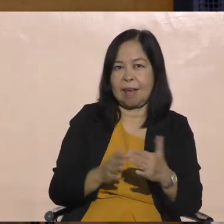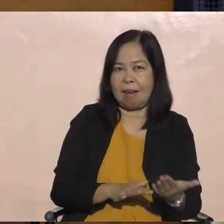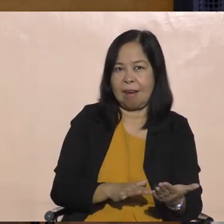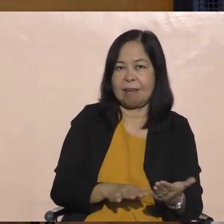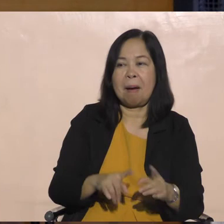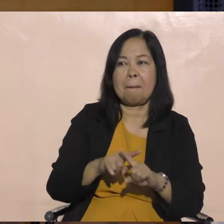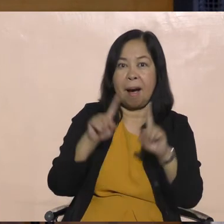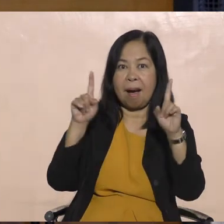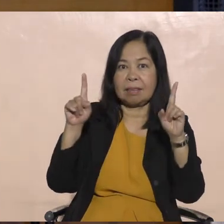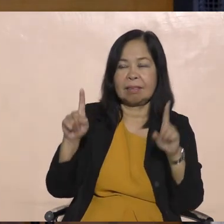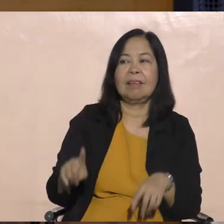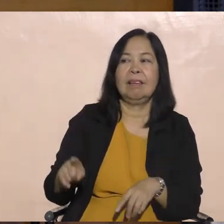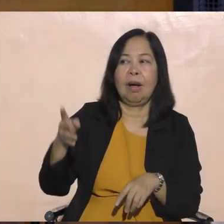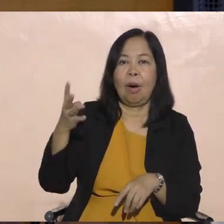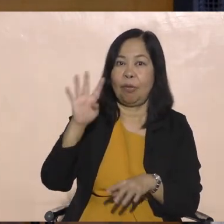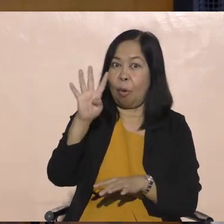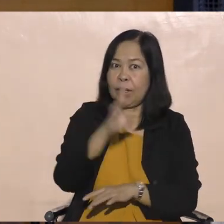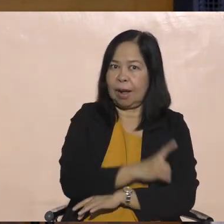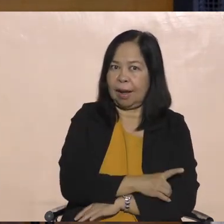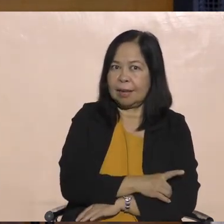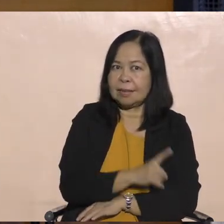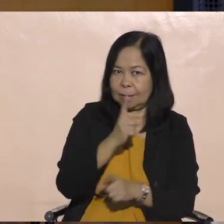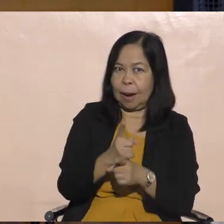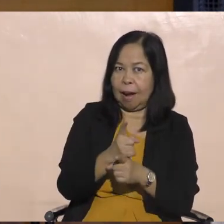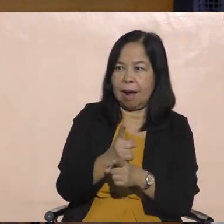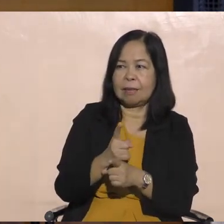and decaying for 4 days in the tomb.